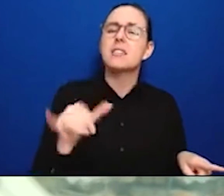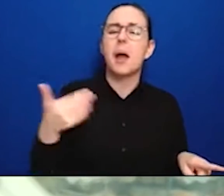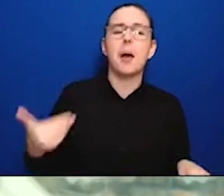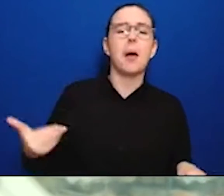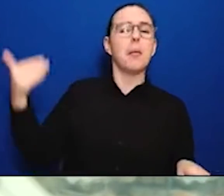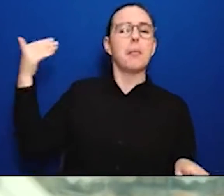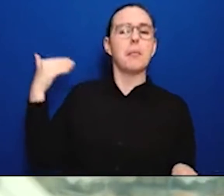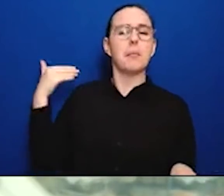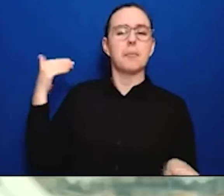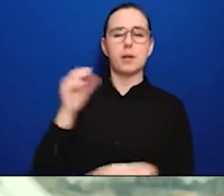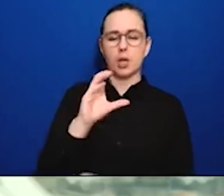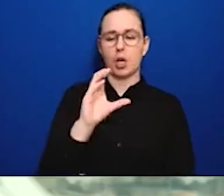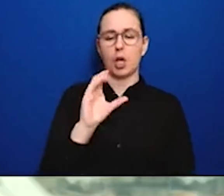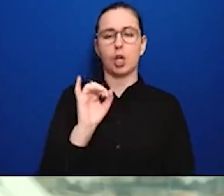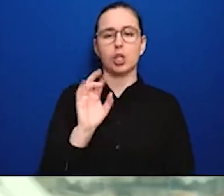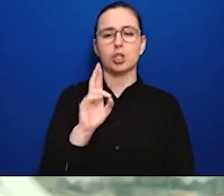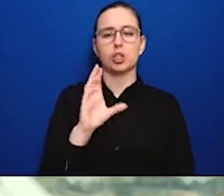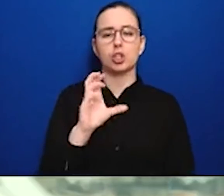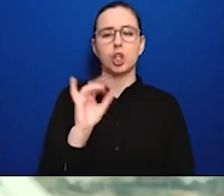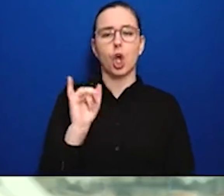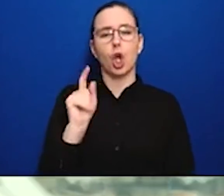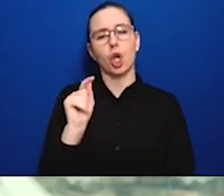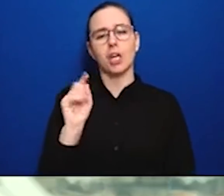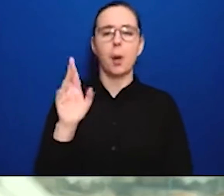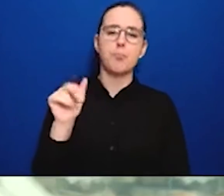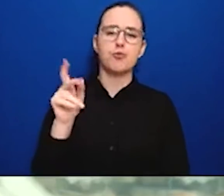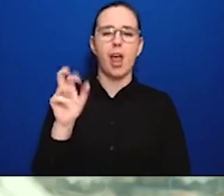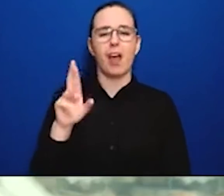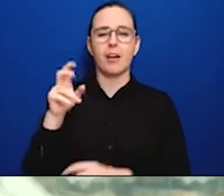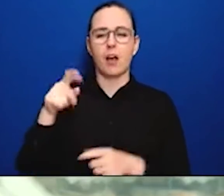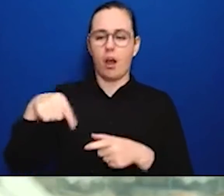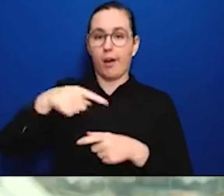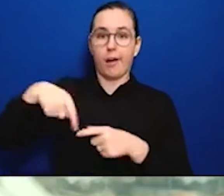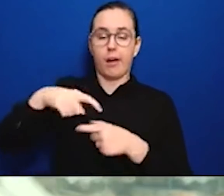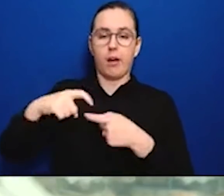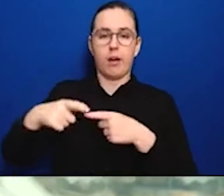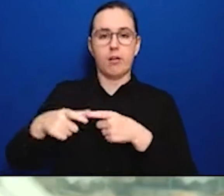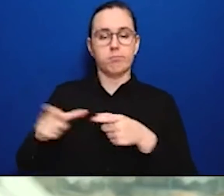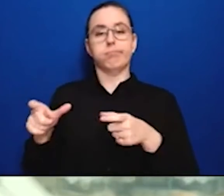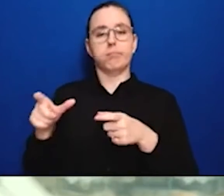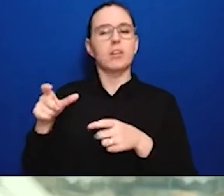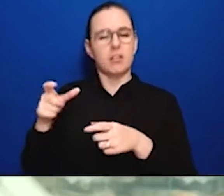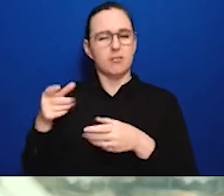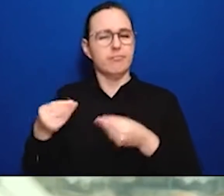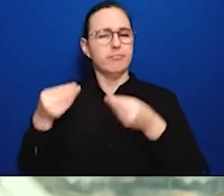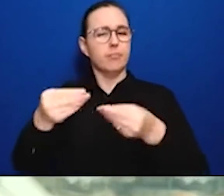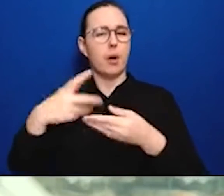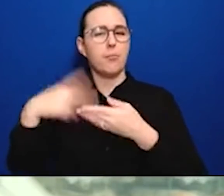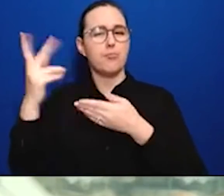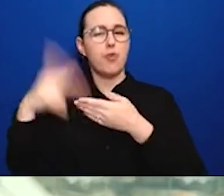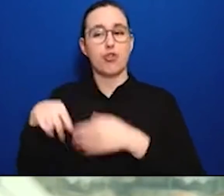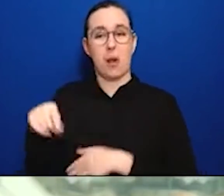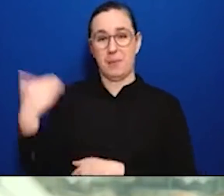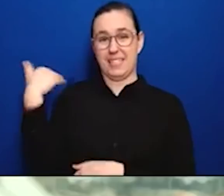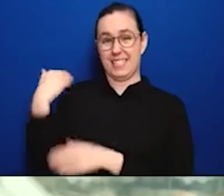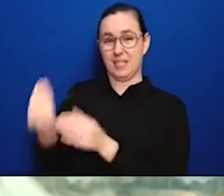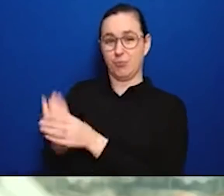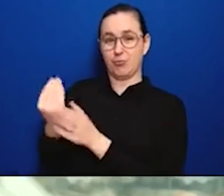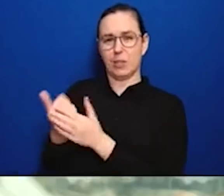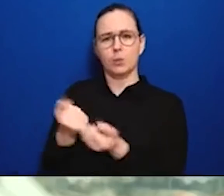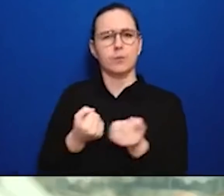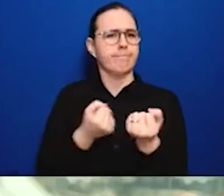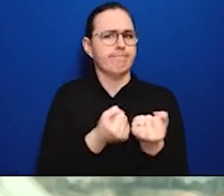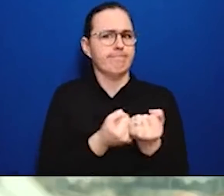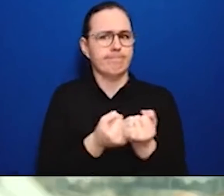program, which supported businesses in spring 2021. This grant can be used to help with expenses like